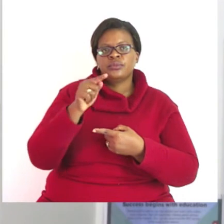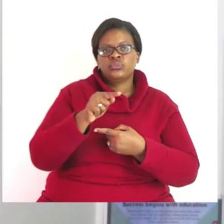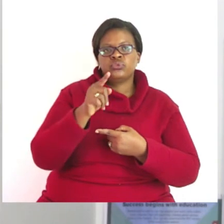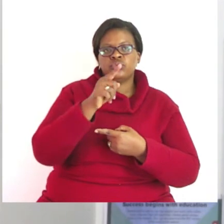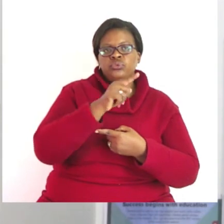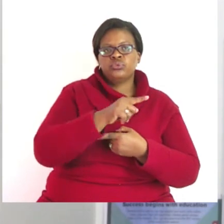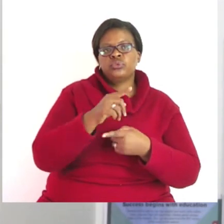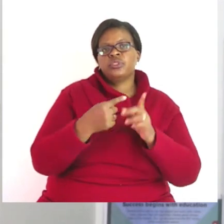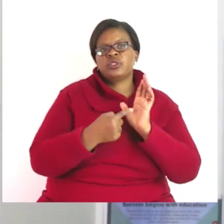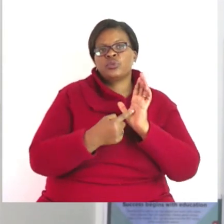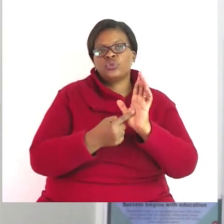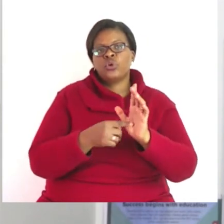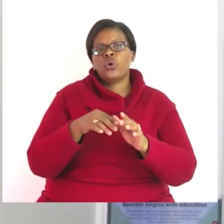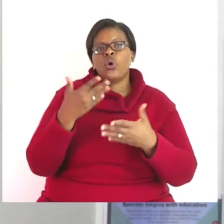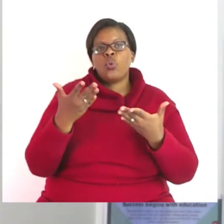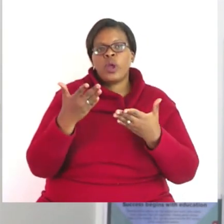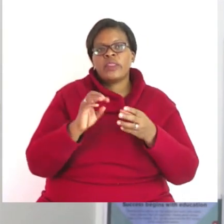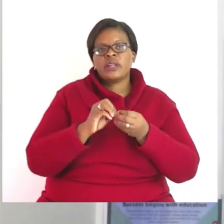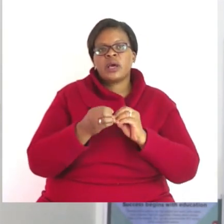here, there.